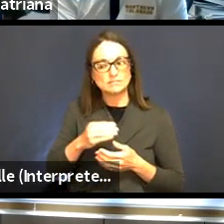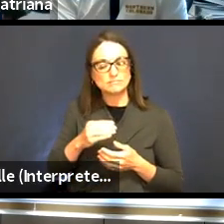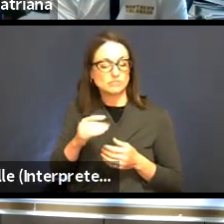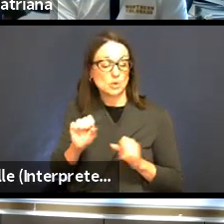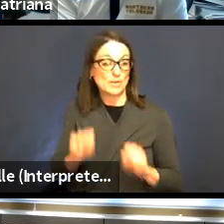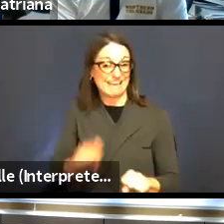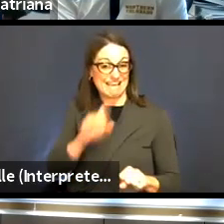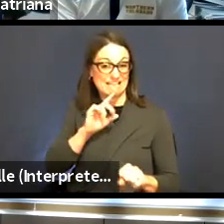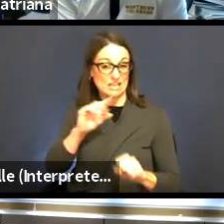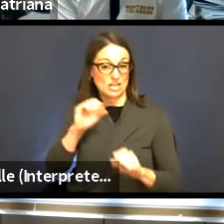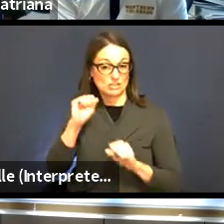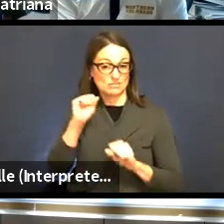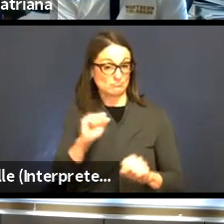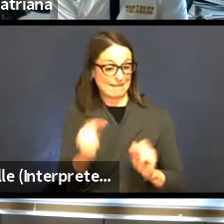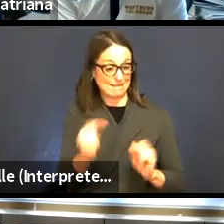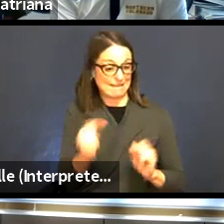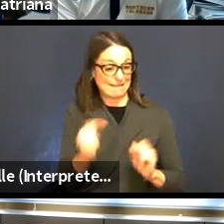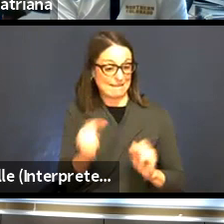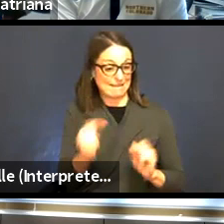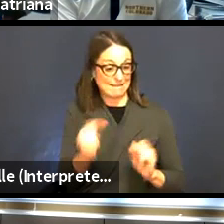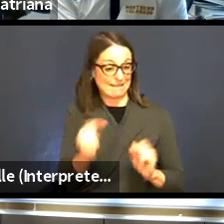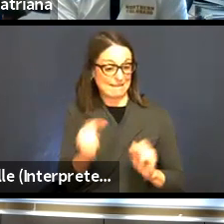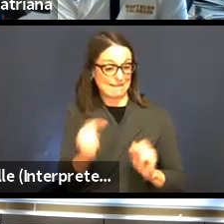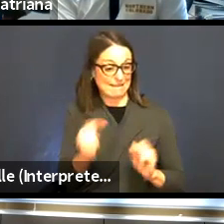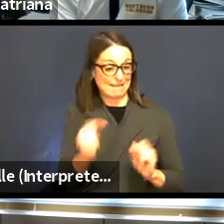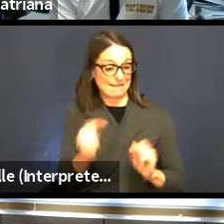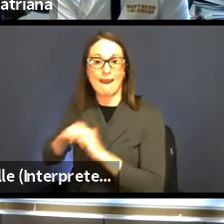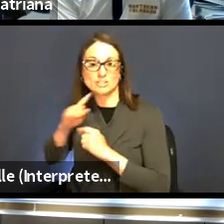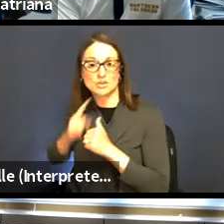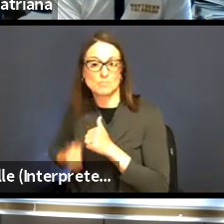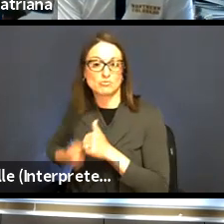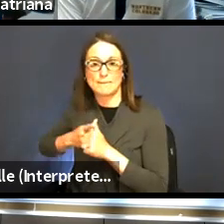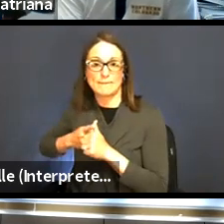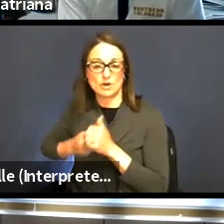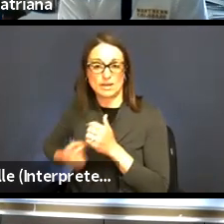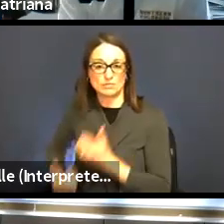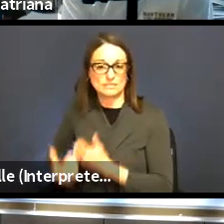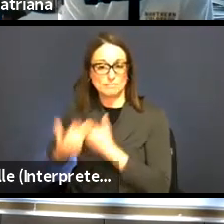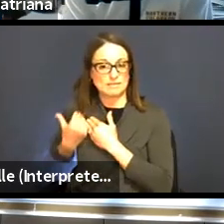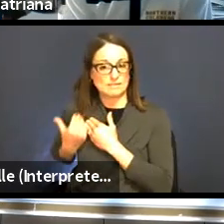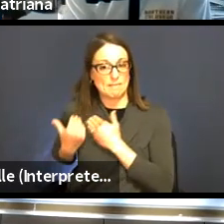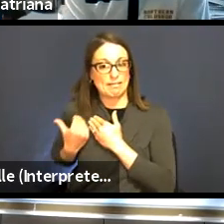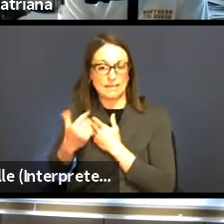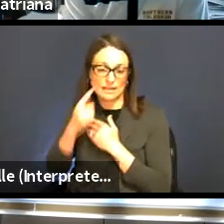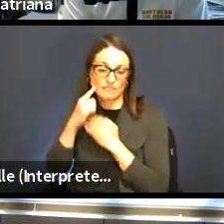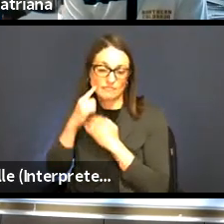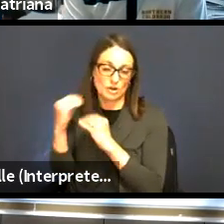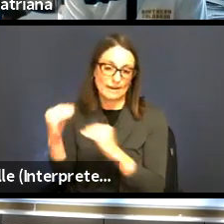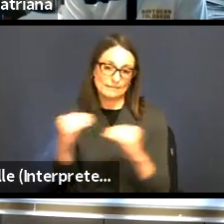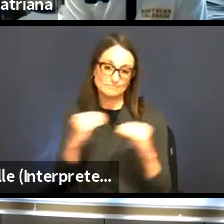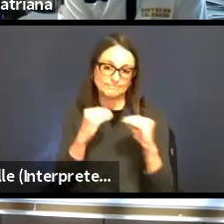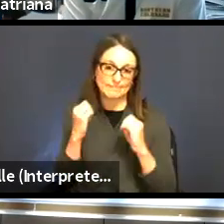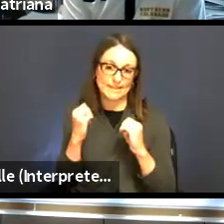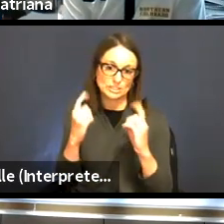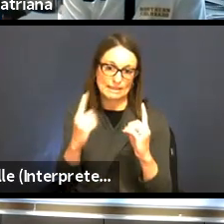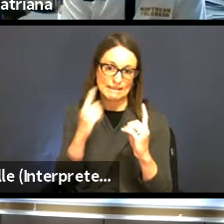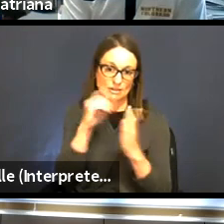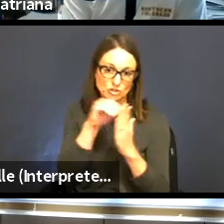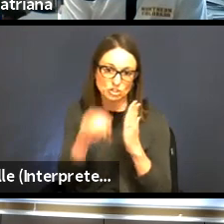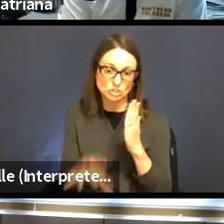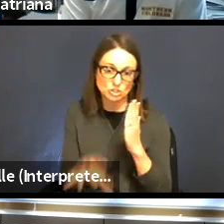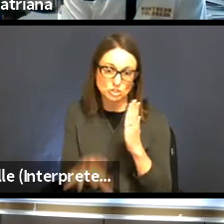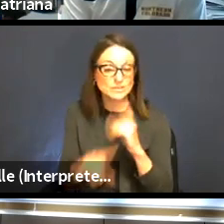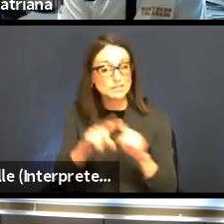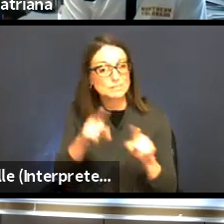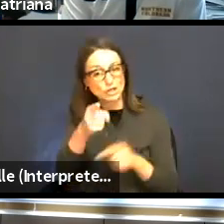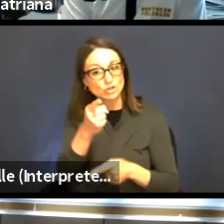on, you know, the primary responsibility of educating our students. But you're right, we have to, you know, we talked about this a lot in